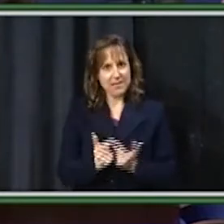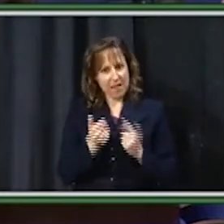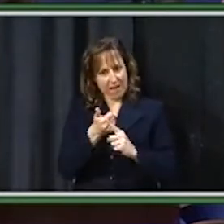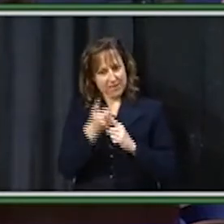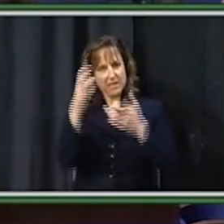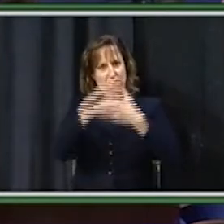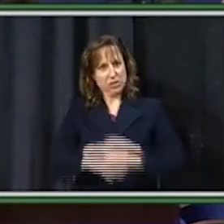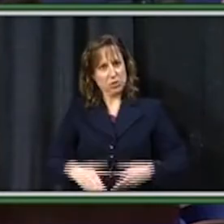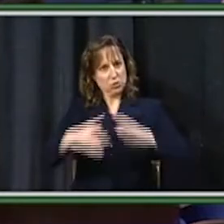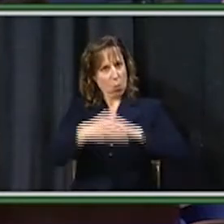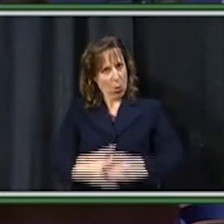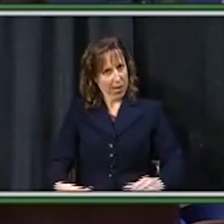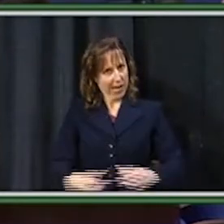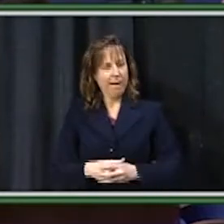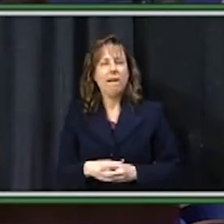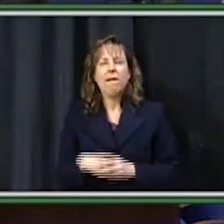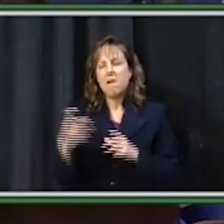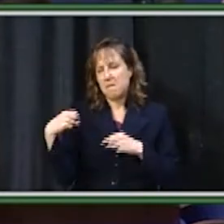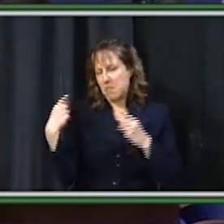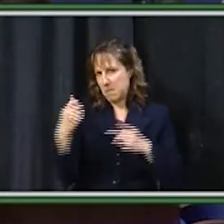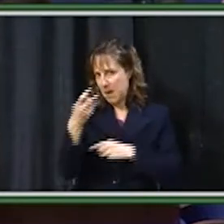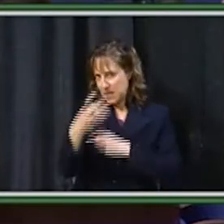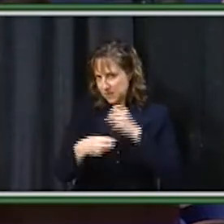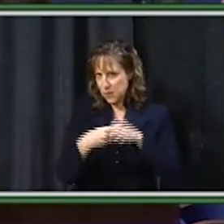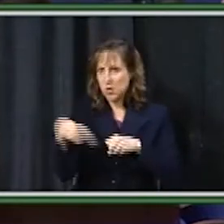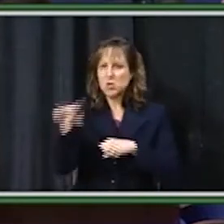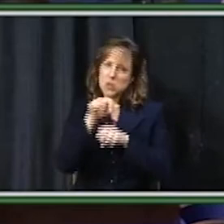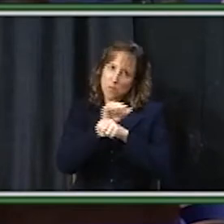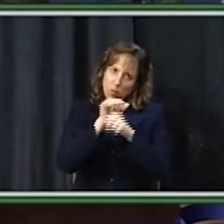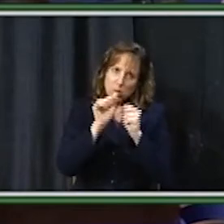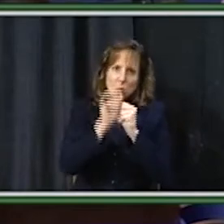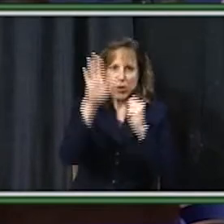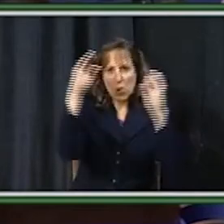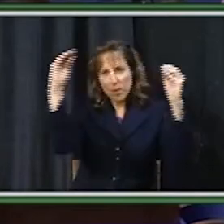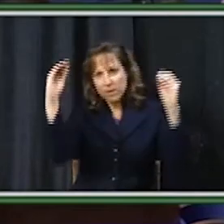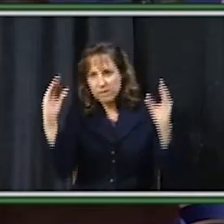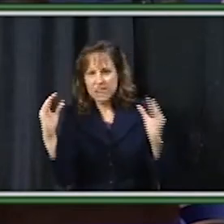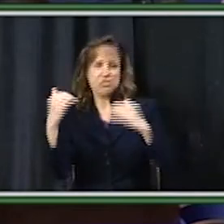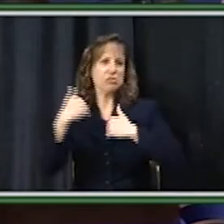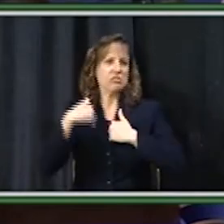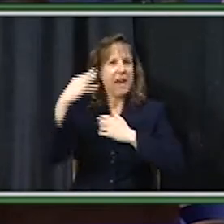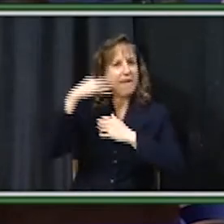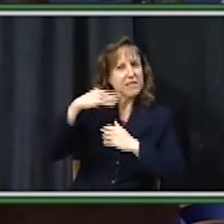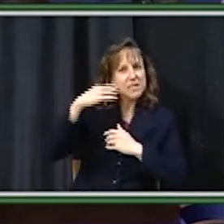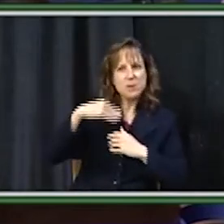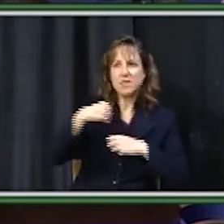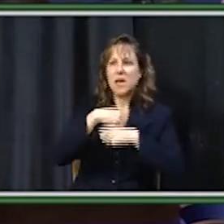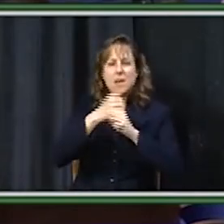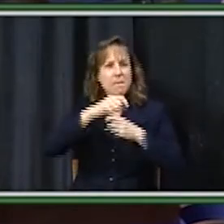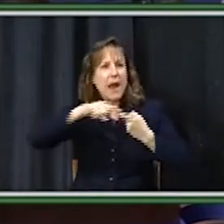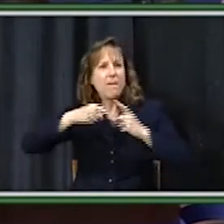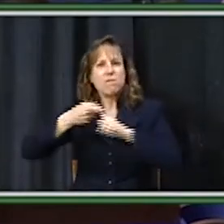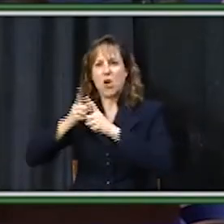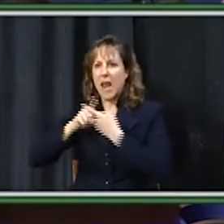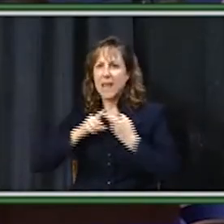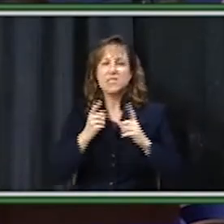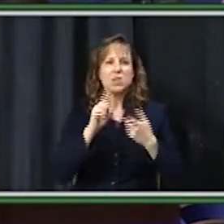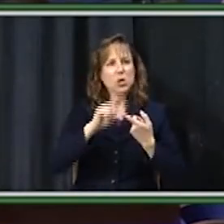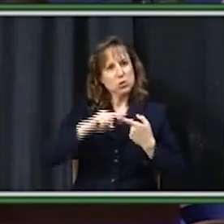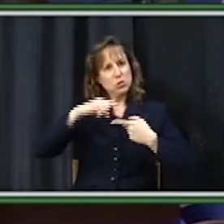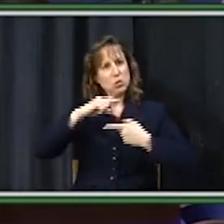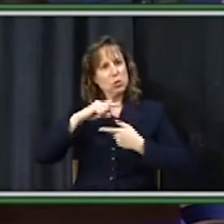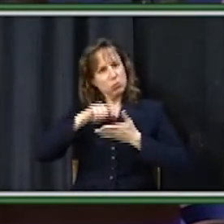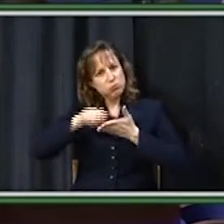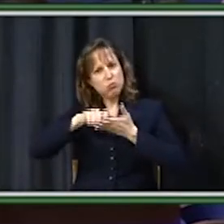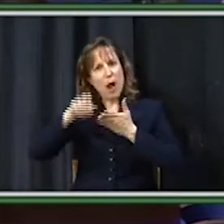does. Over the past few years, you've worked with your professors, had experiences, made friends and colleagues to create the story of